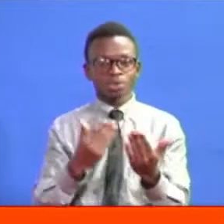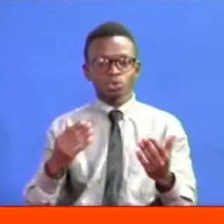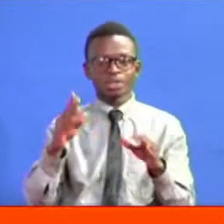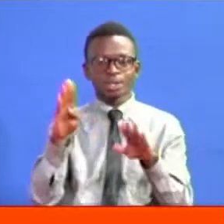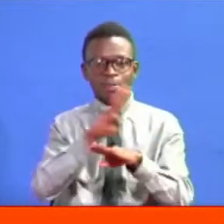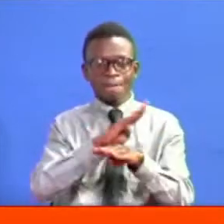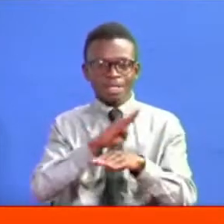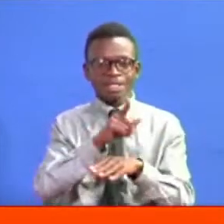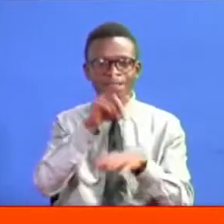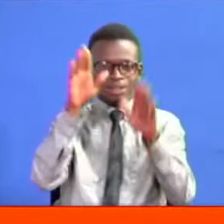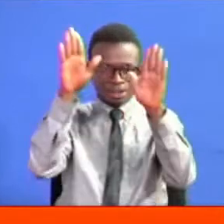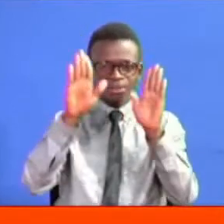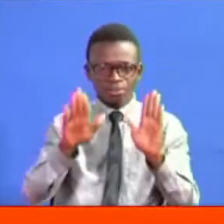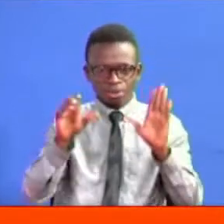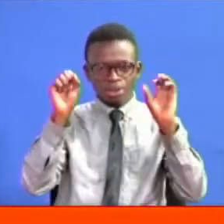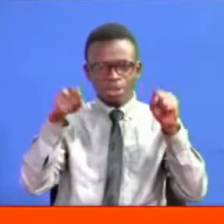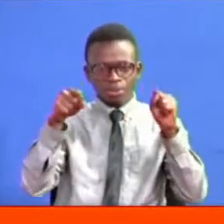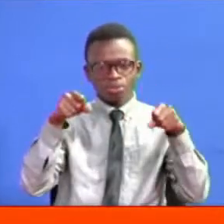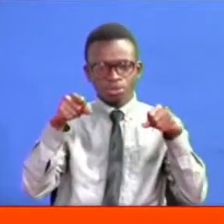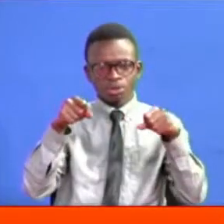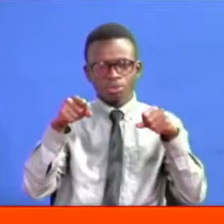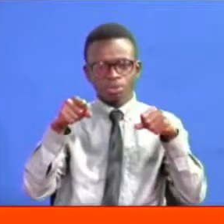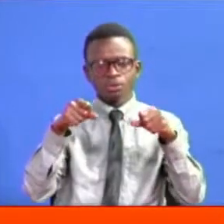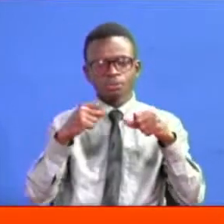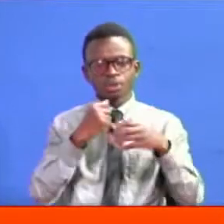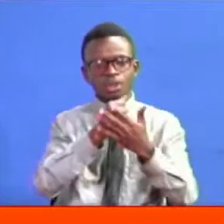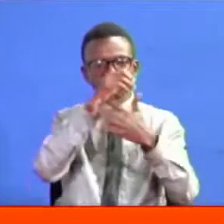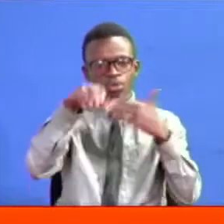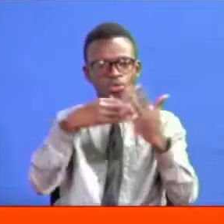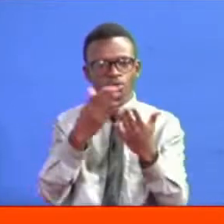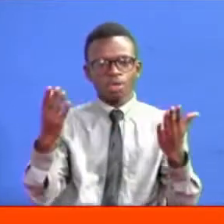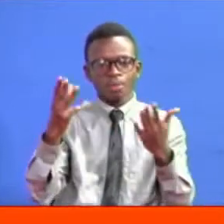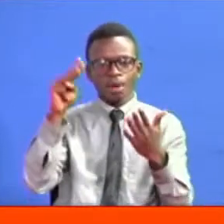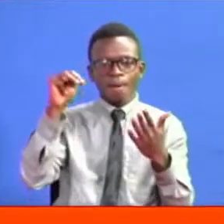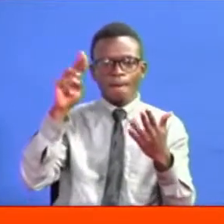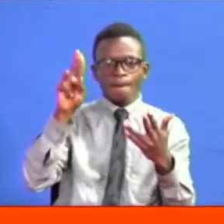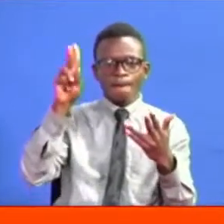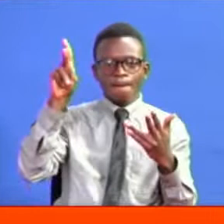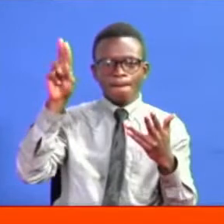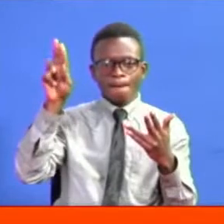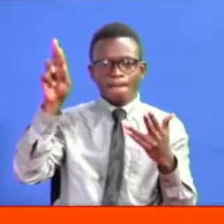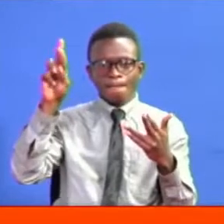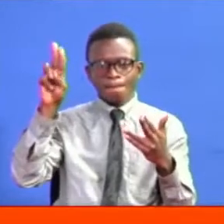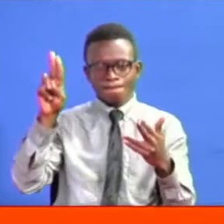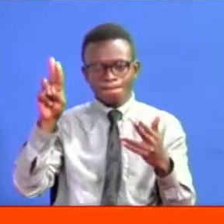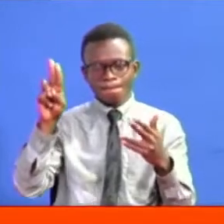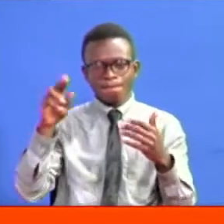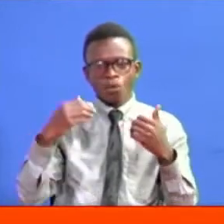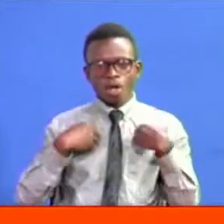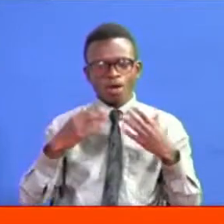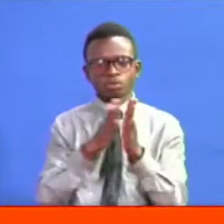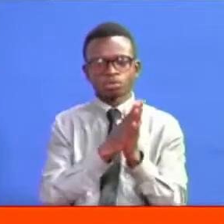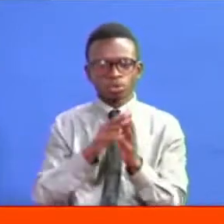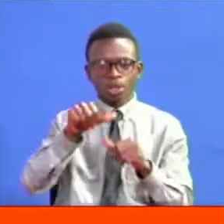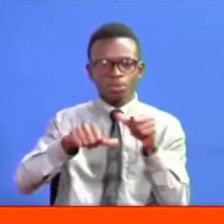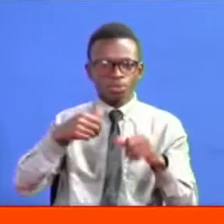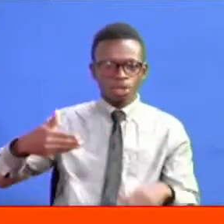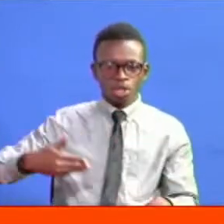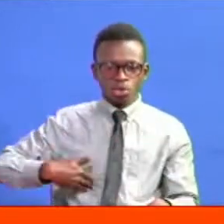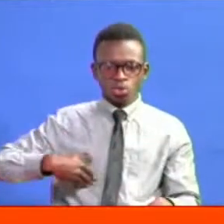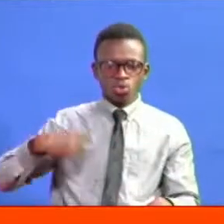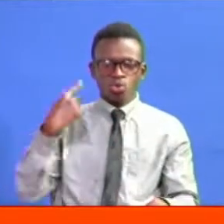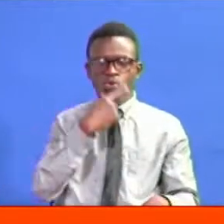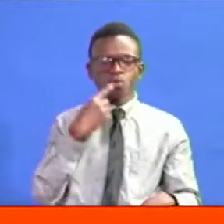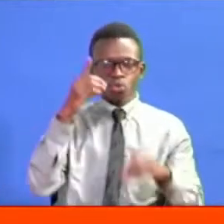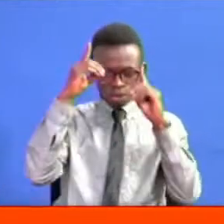allow them evade the lurking dangers. In the streets of the Mukuro Kwanjenga slums, a story is told of a young man who decided to